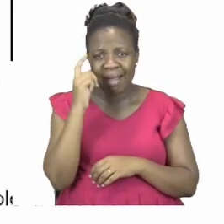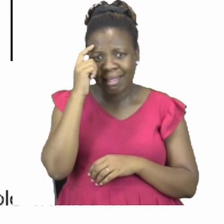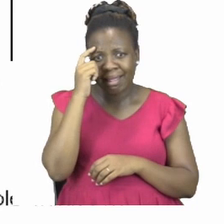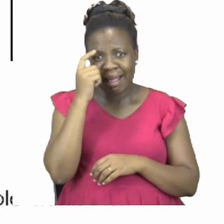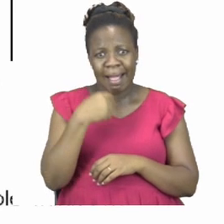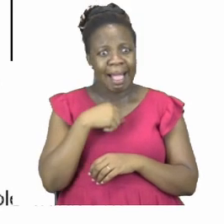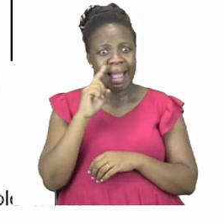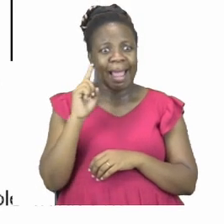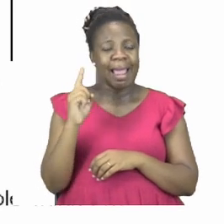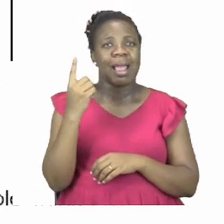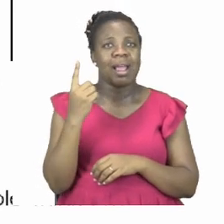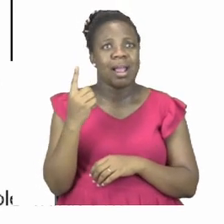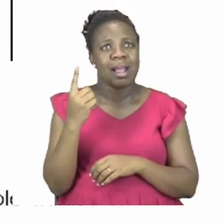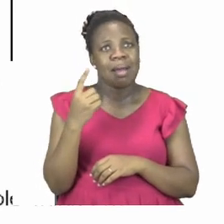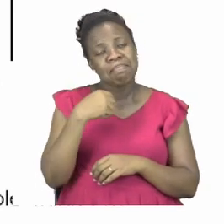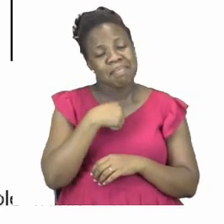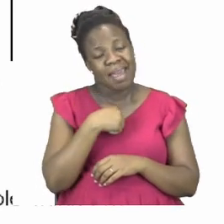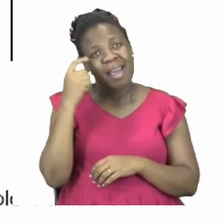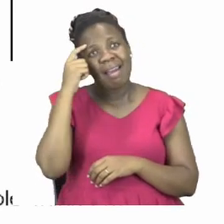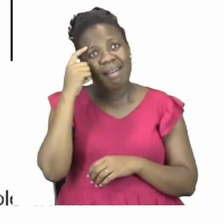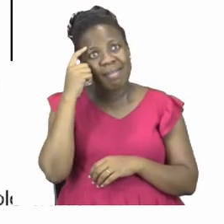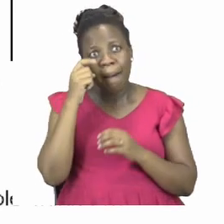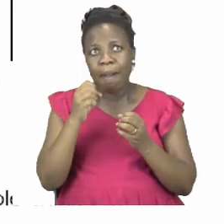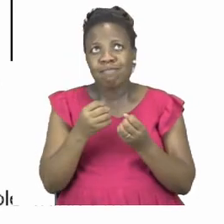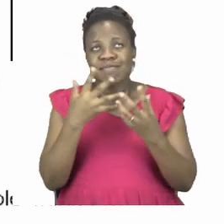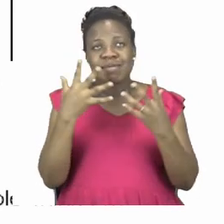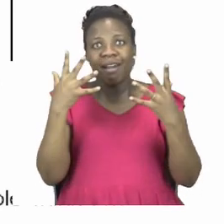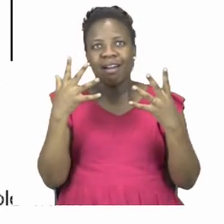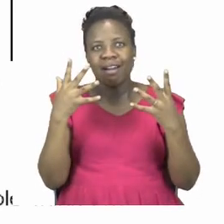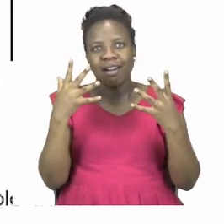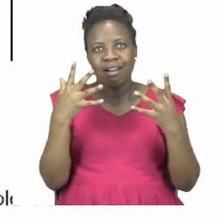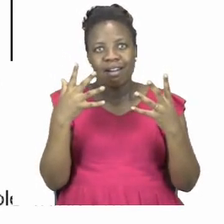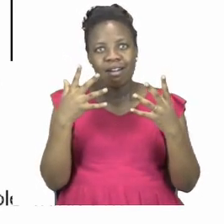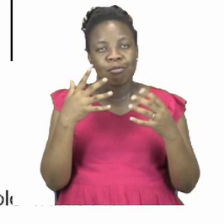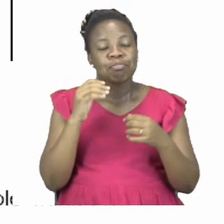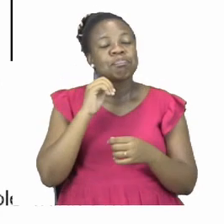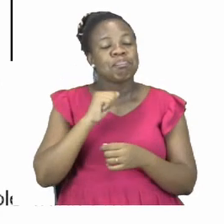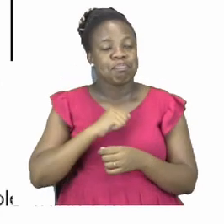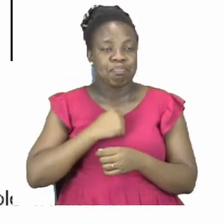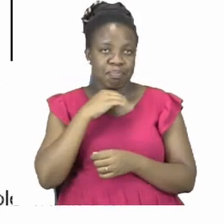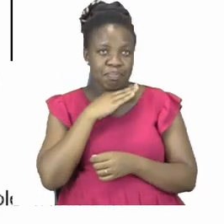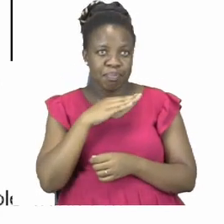strange. I think I'm magical. This is my story.